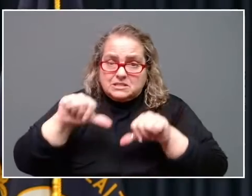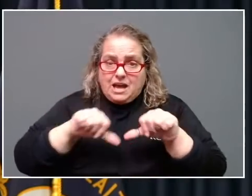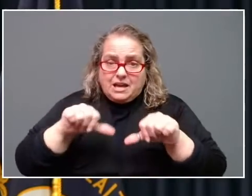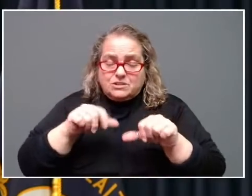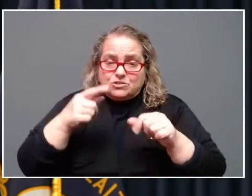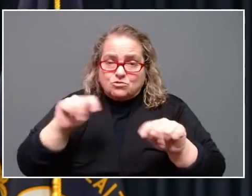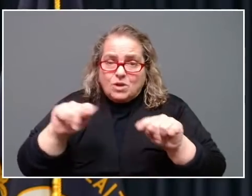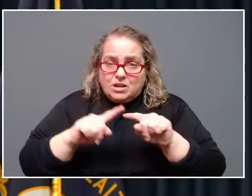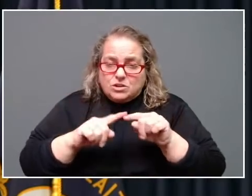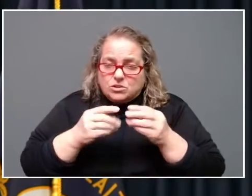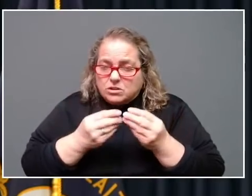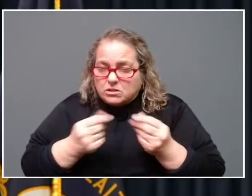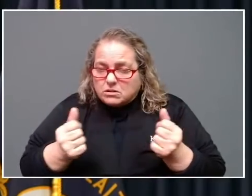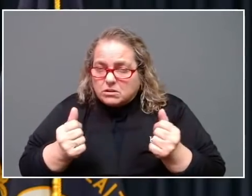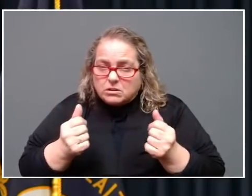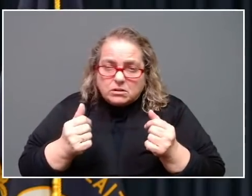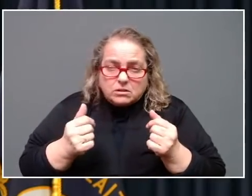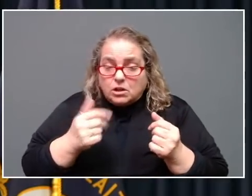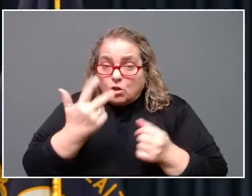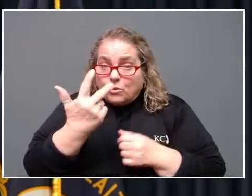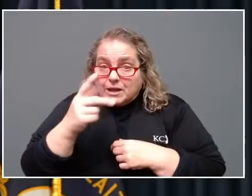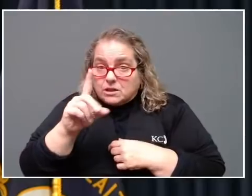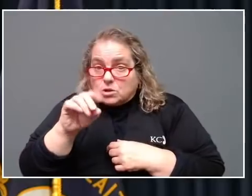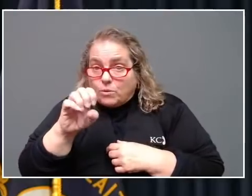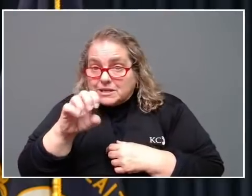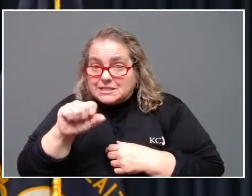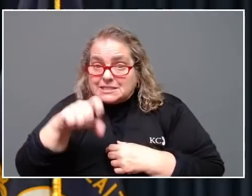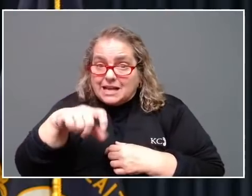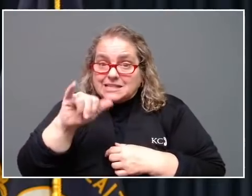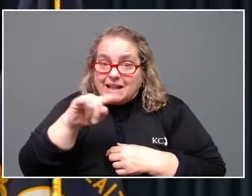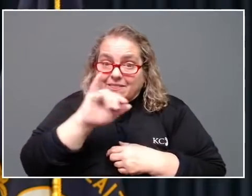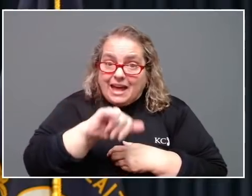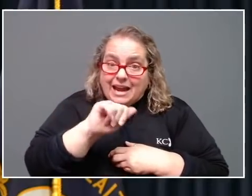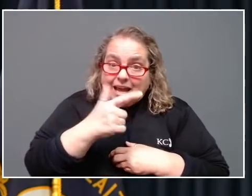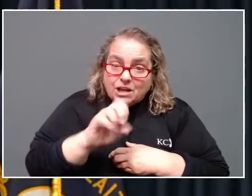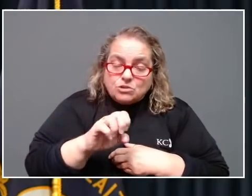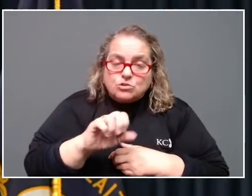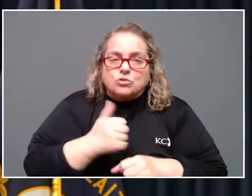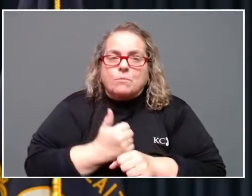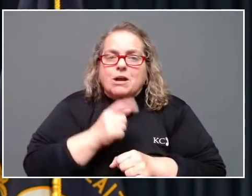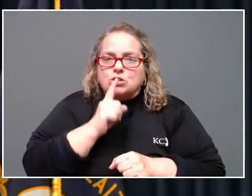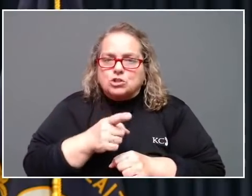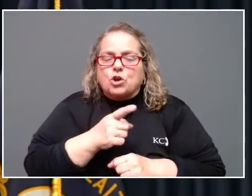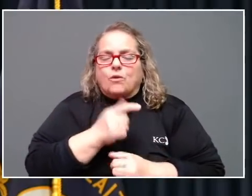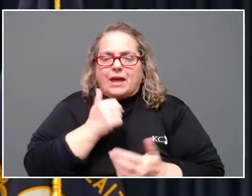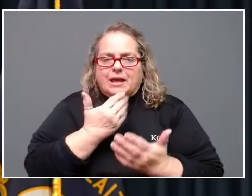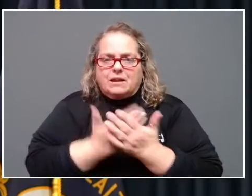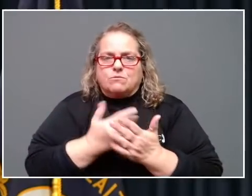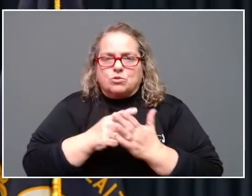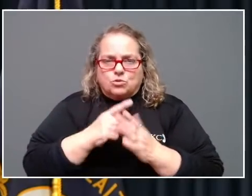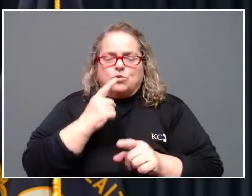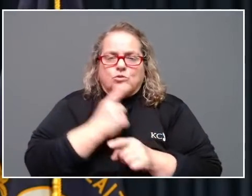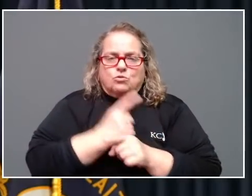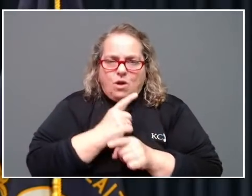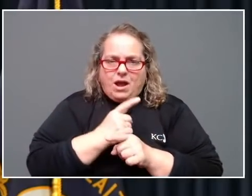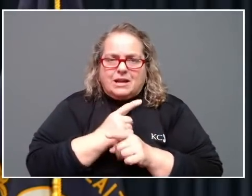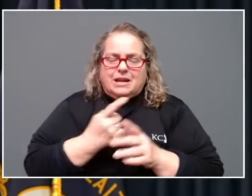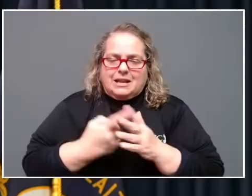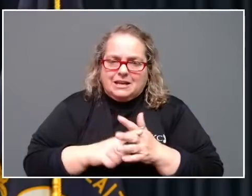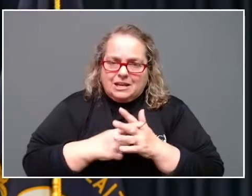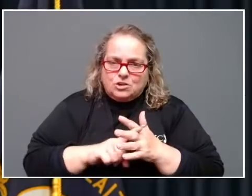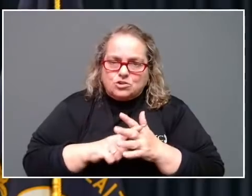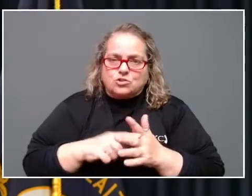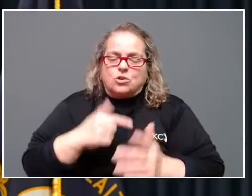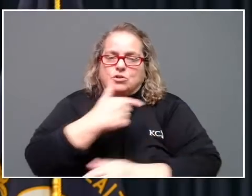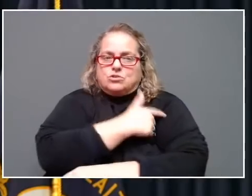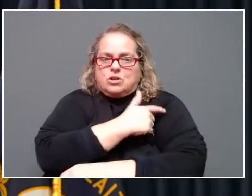whether or not 3 doses is necessary at that age in order to get to a reasonable initial series. And so when they get that